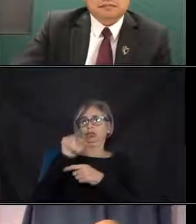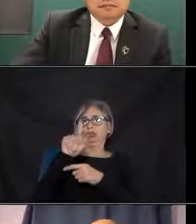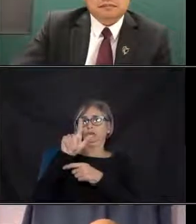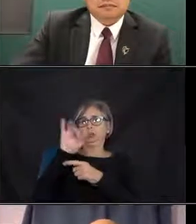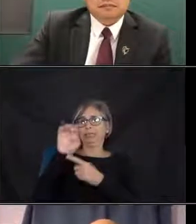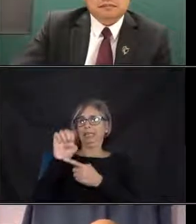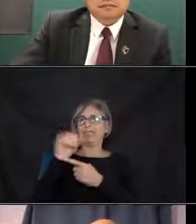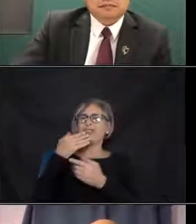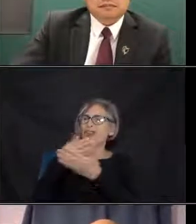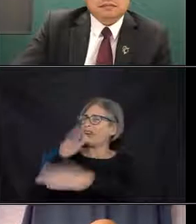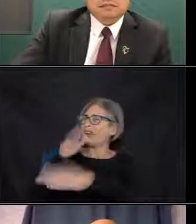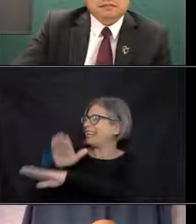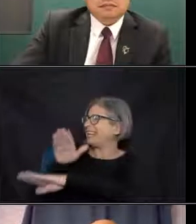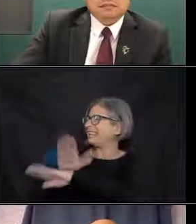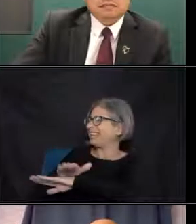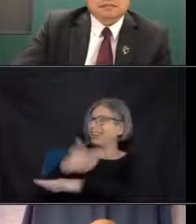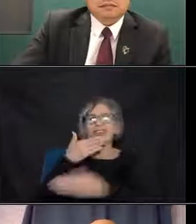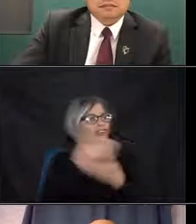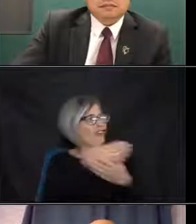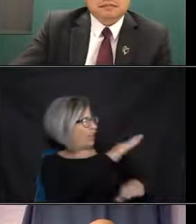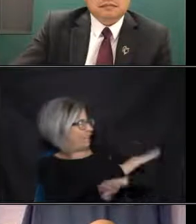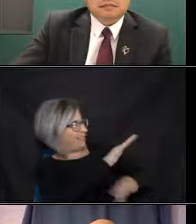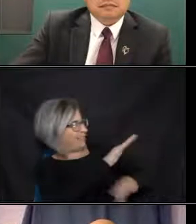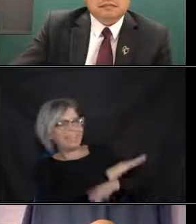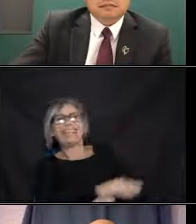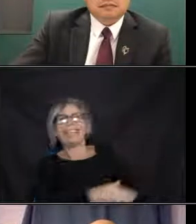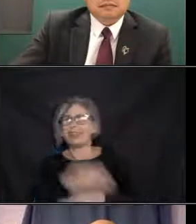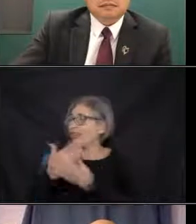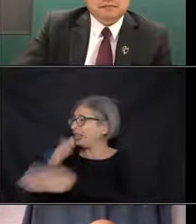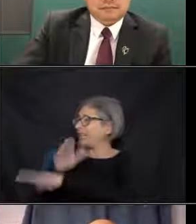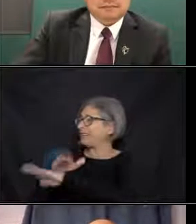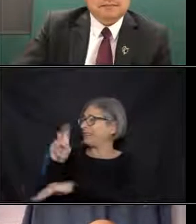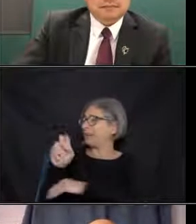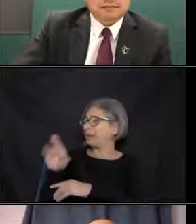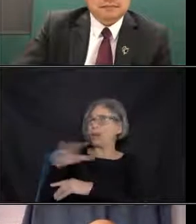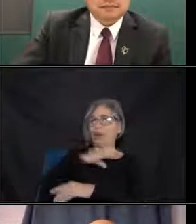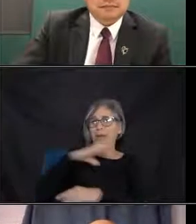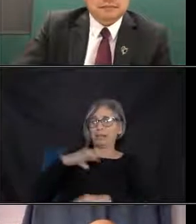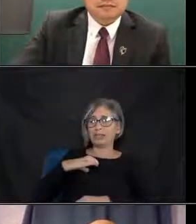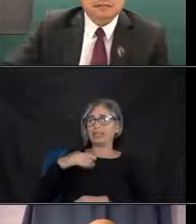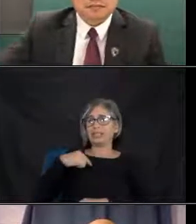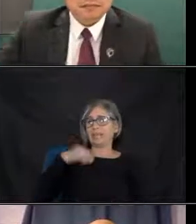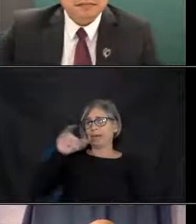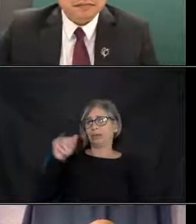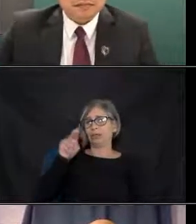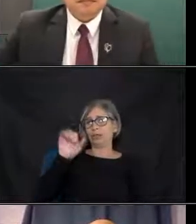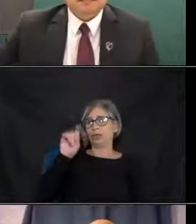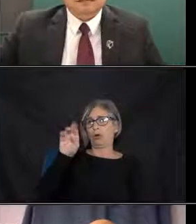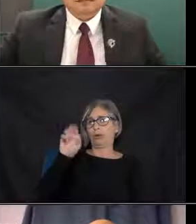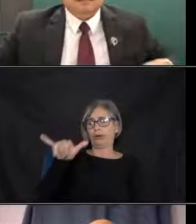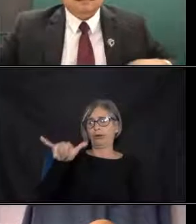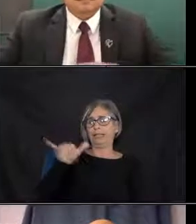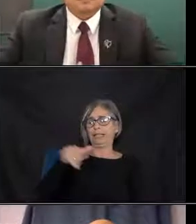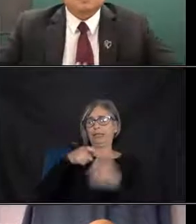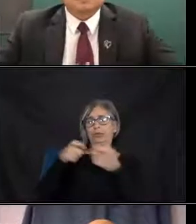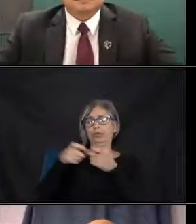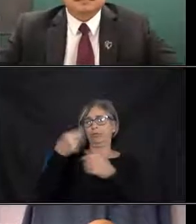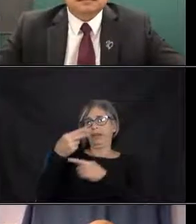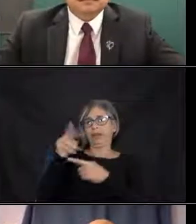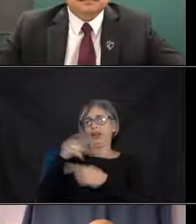Good evening. Good evening. Good evening. Good evening, Mayor and Commissioners. I'm Julie Oldberry. I'm the Director of Human Resources and